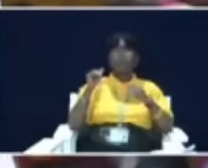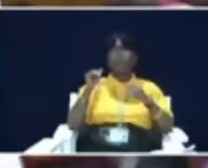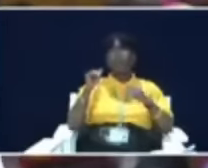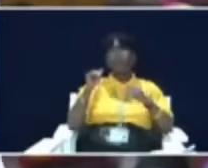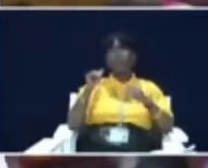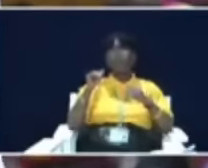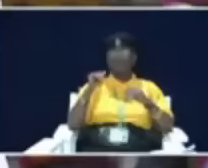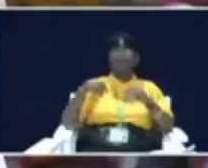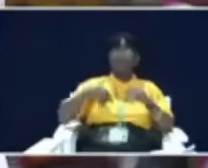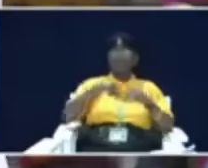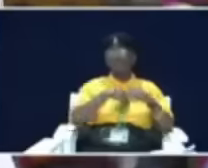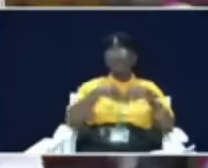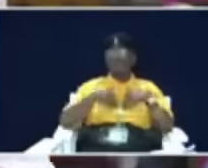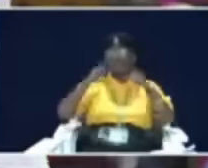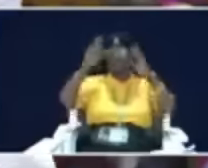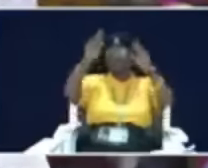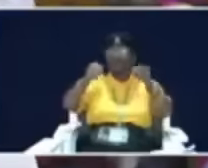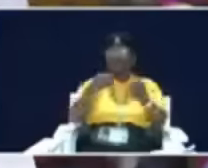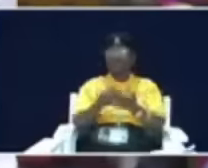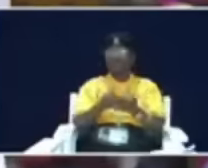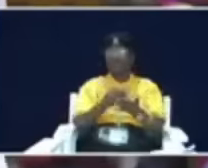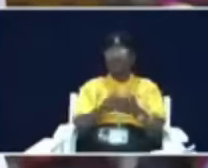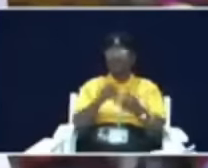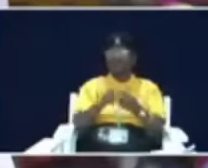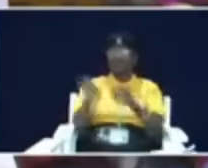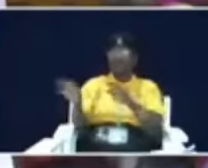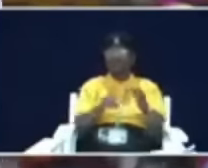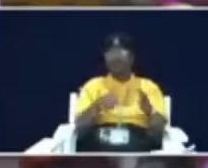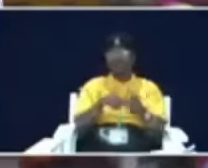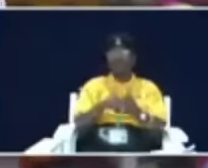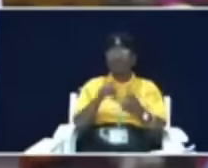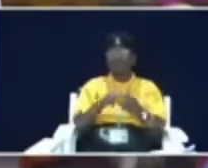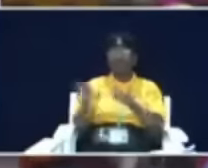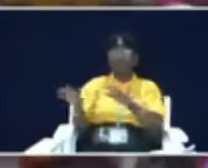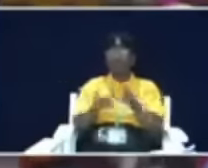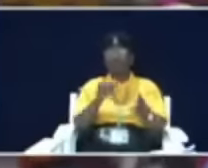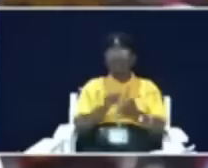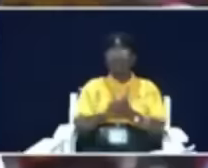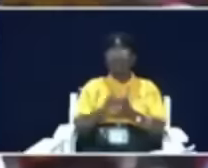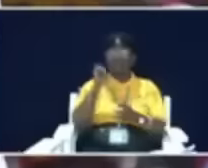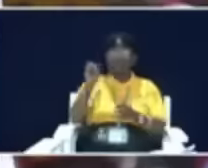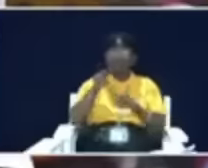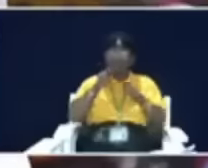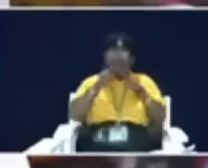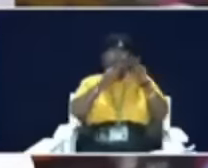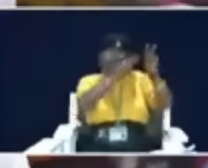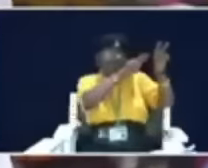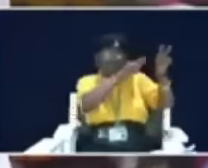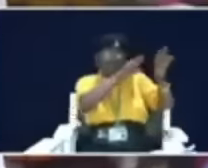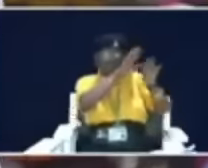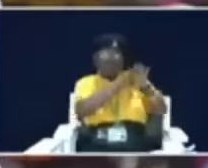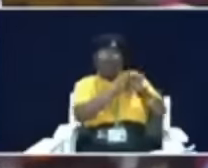We have no money to do this, to do that. It is focusing on the